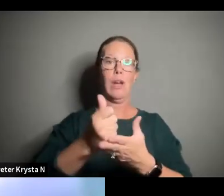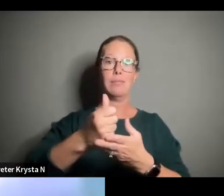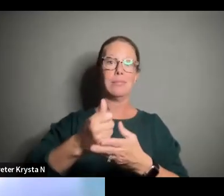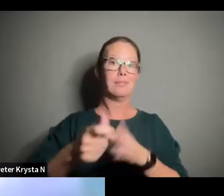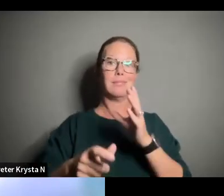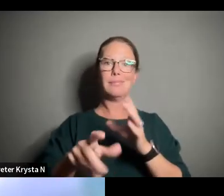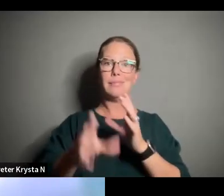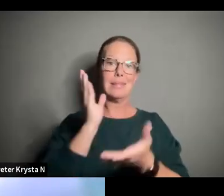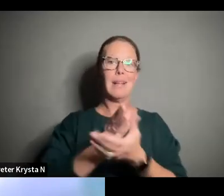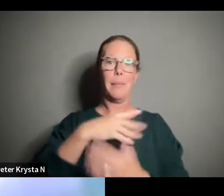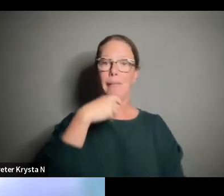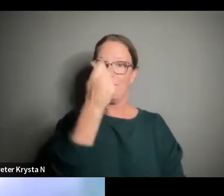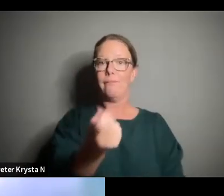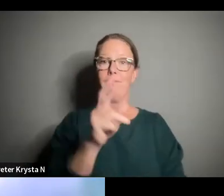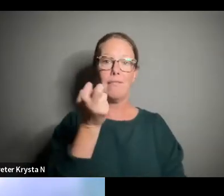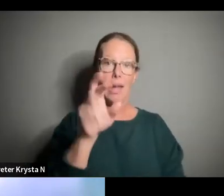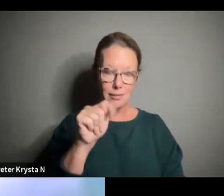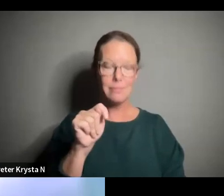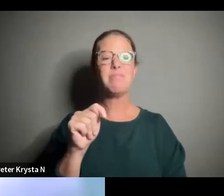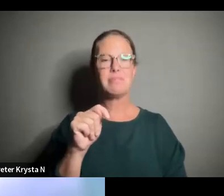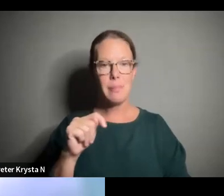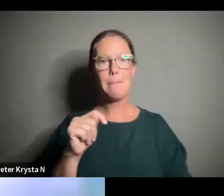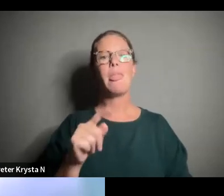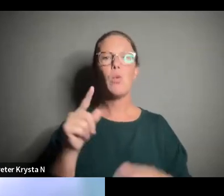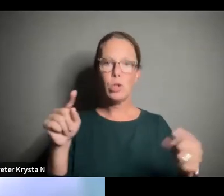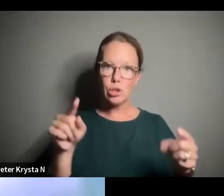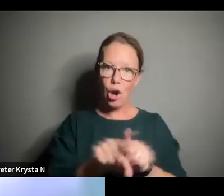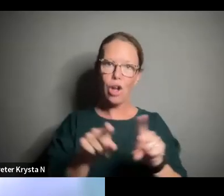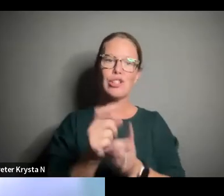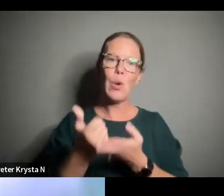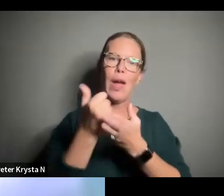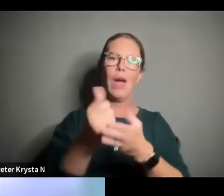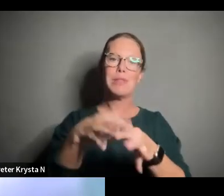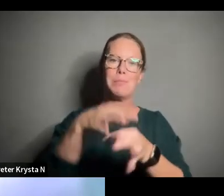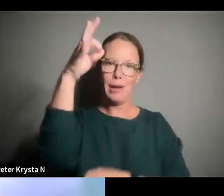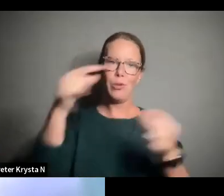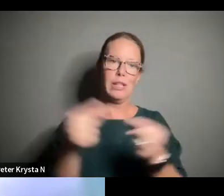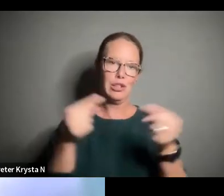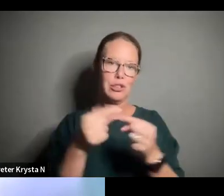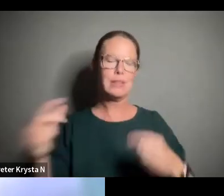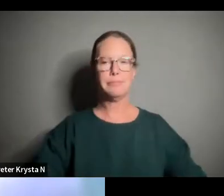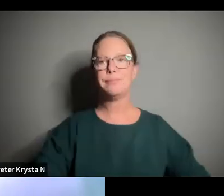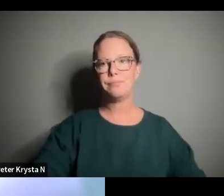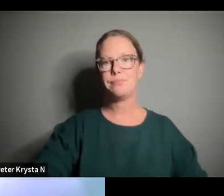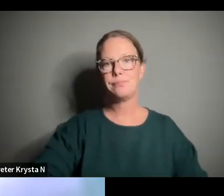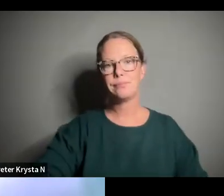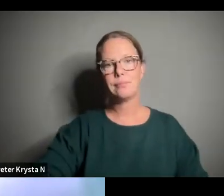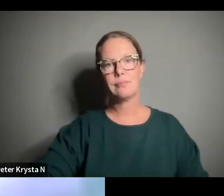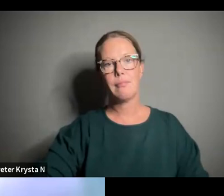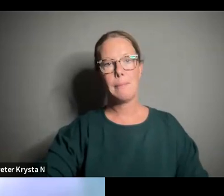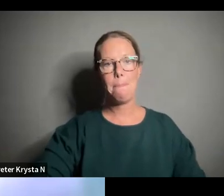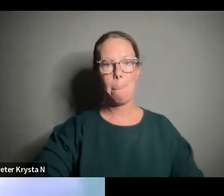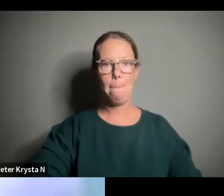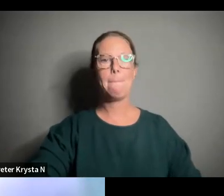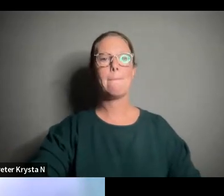in turn helps the spinal cord injured patients. So more people will utilize this device in all areas. And there's